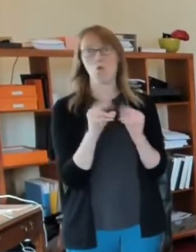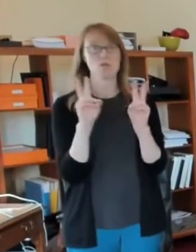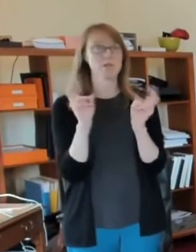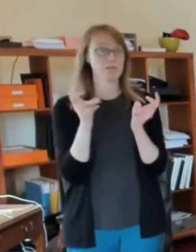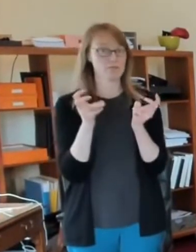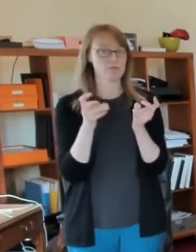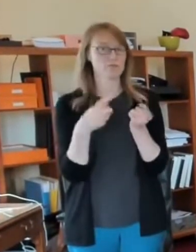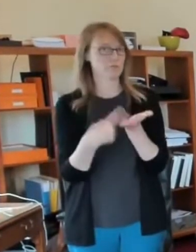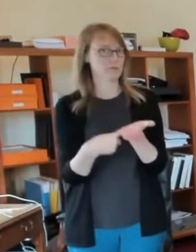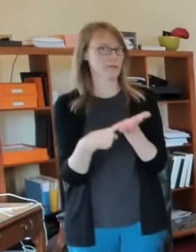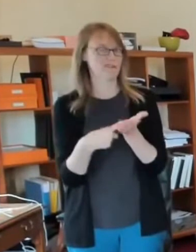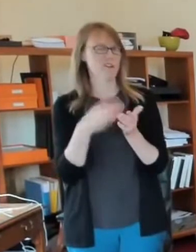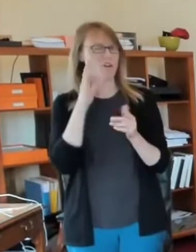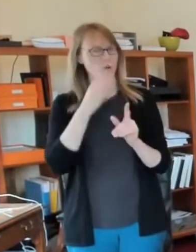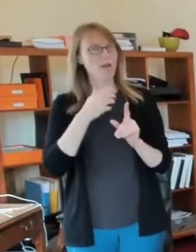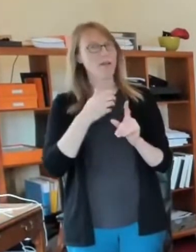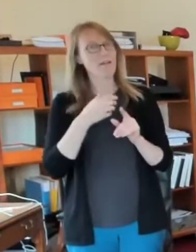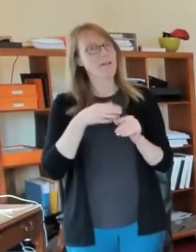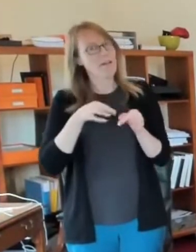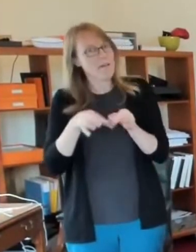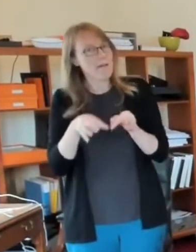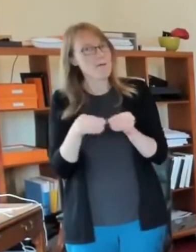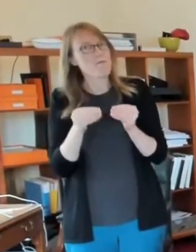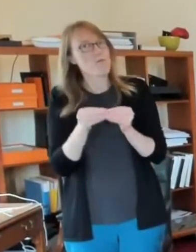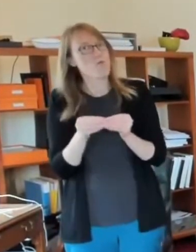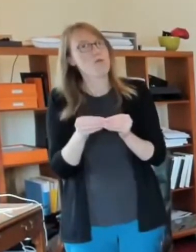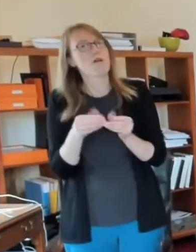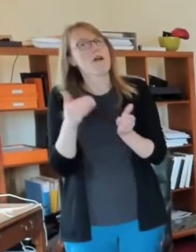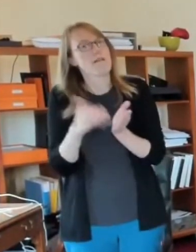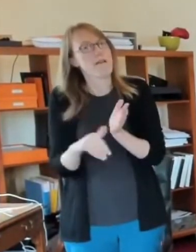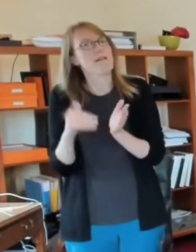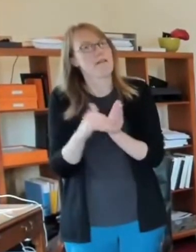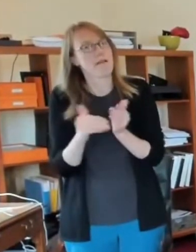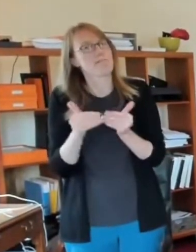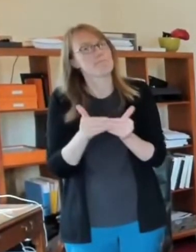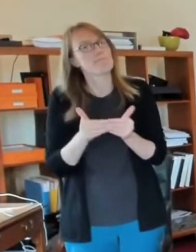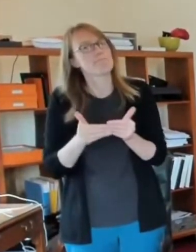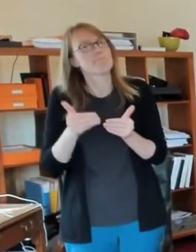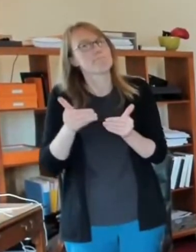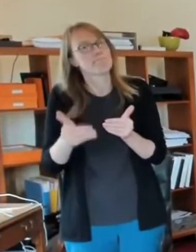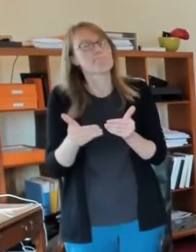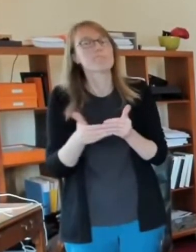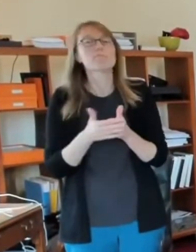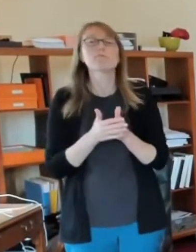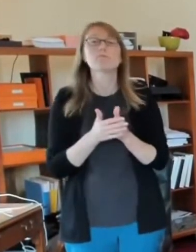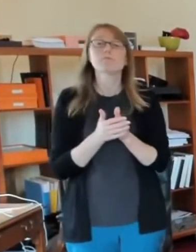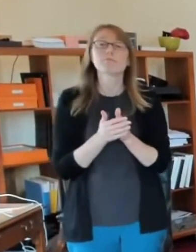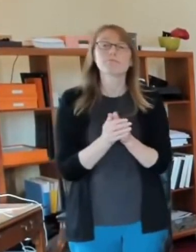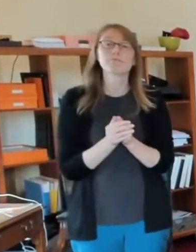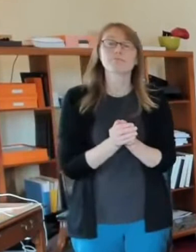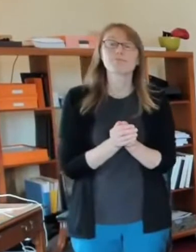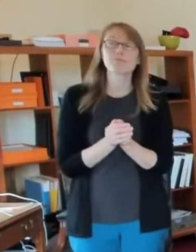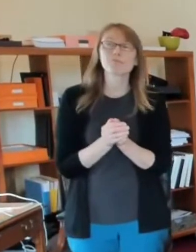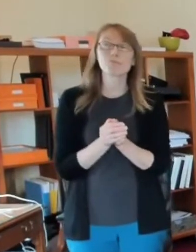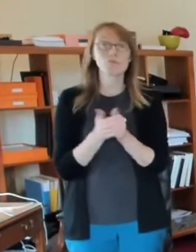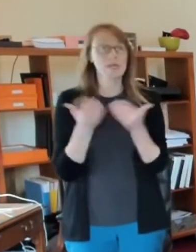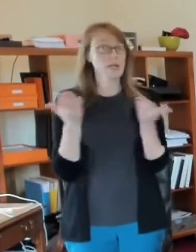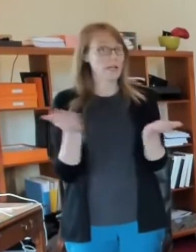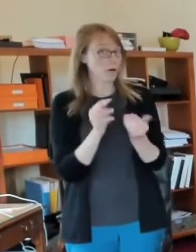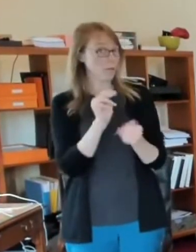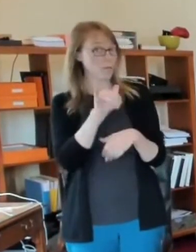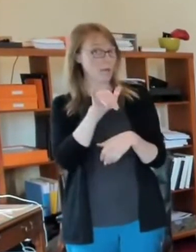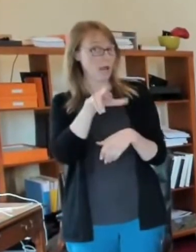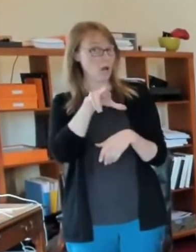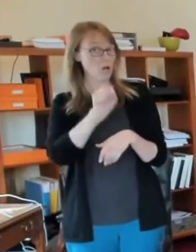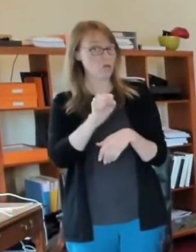goes on. But a few of the things that we're working on here in the mayor's office